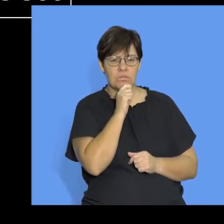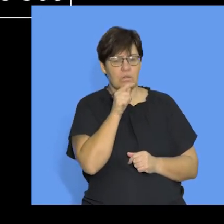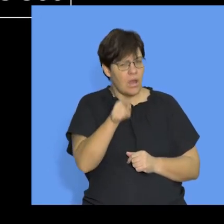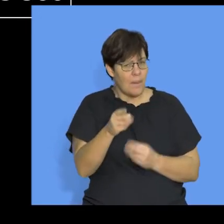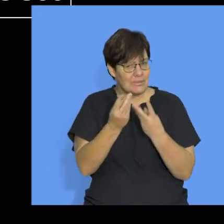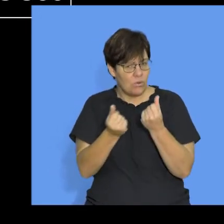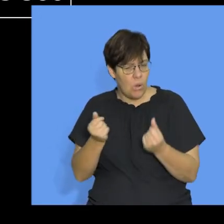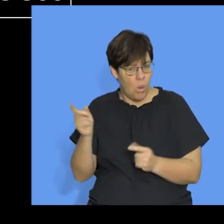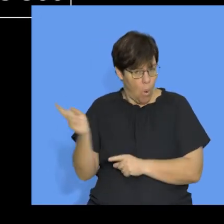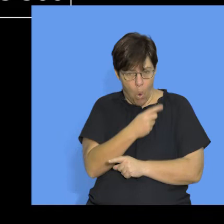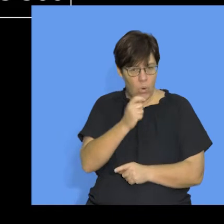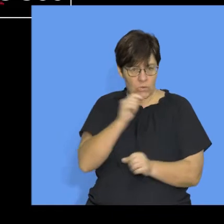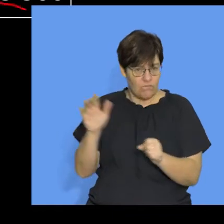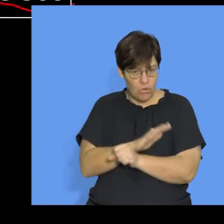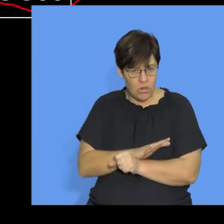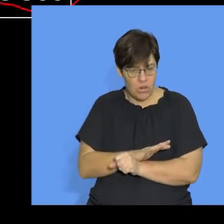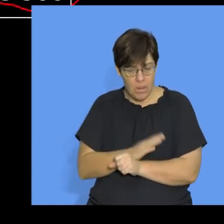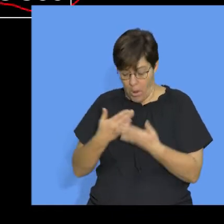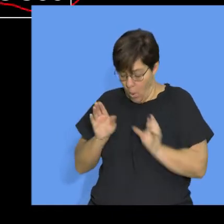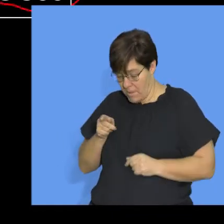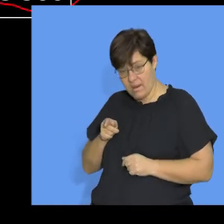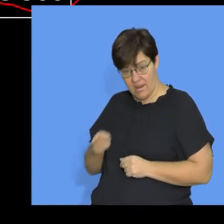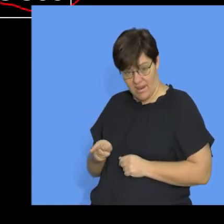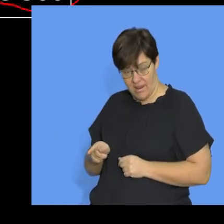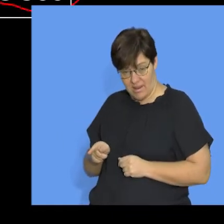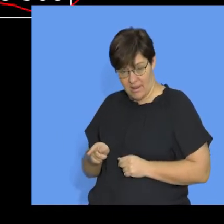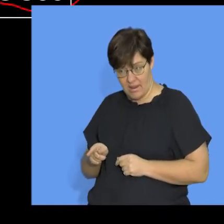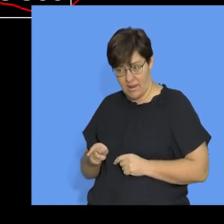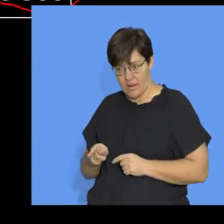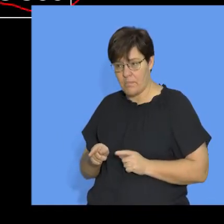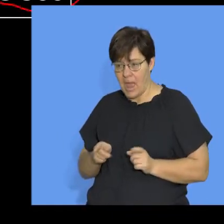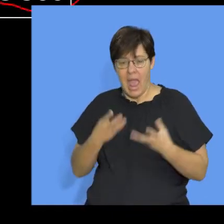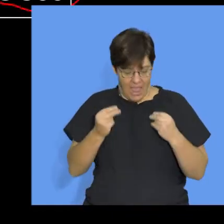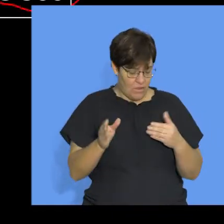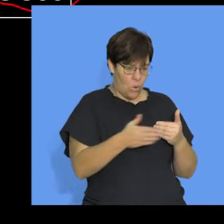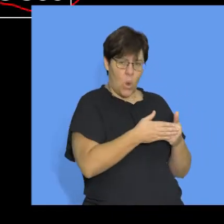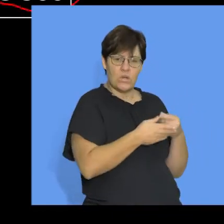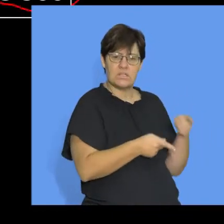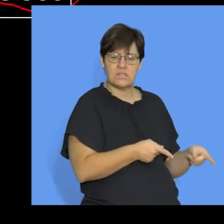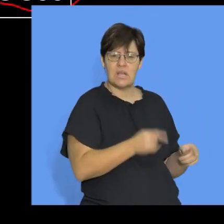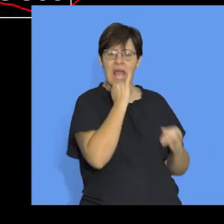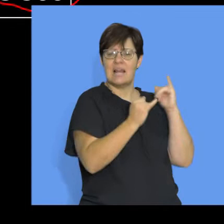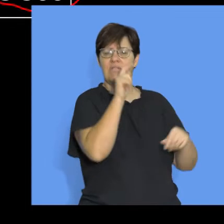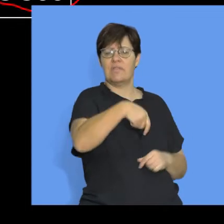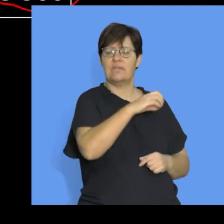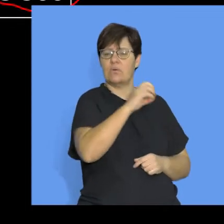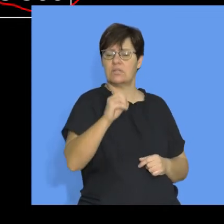materials? Watch. This was my opening balance, but I have a closing balance of 11,000,